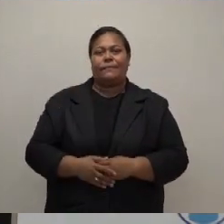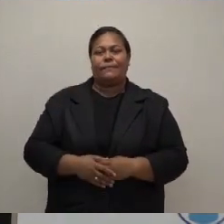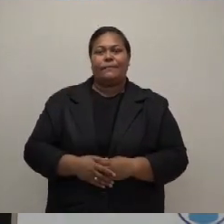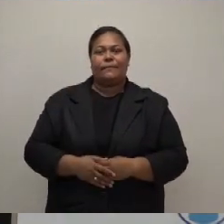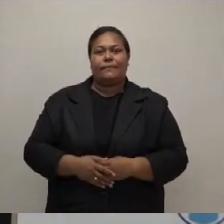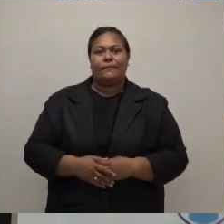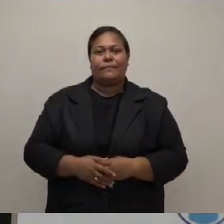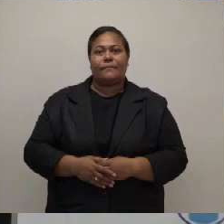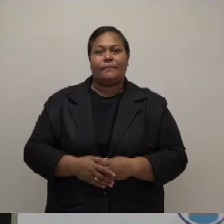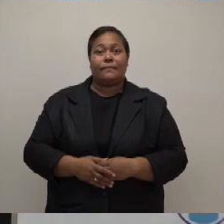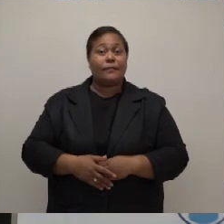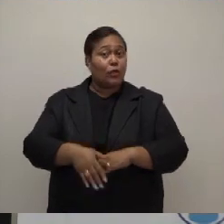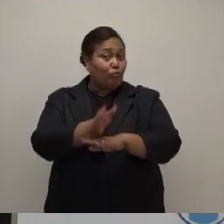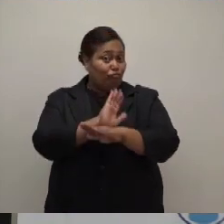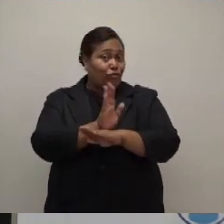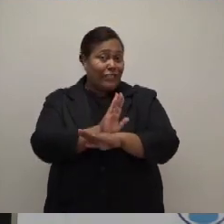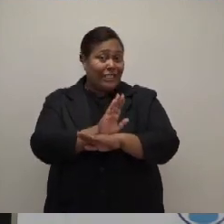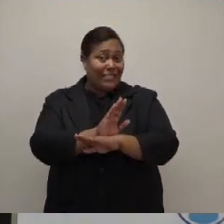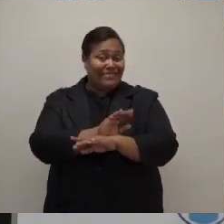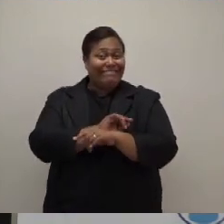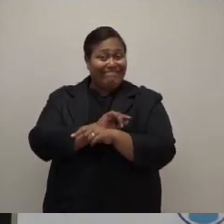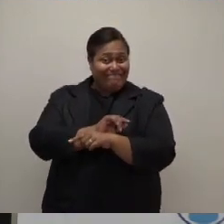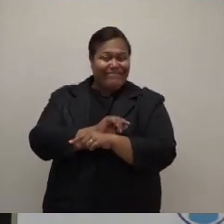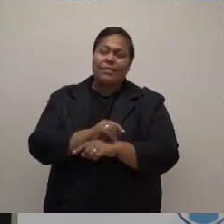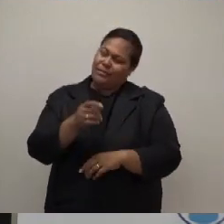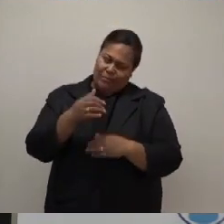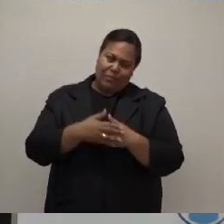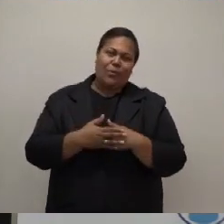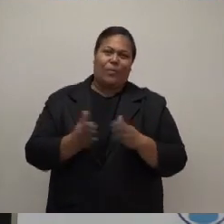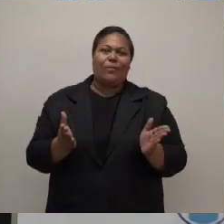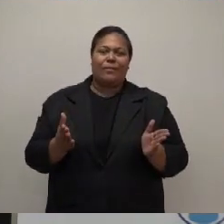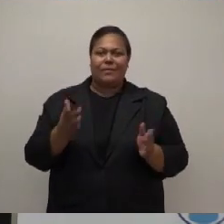Our cinemas will also be open. Our